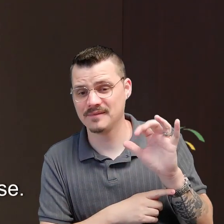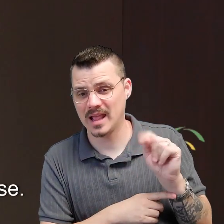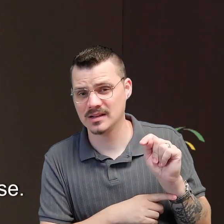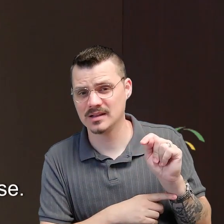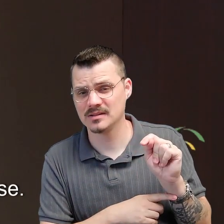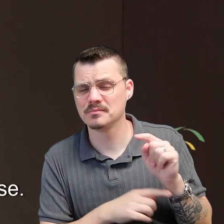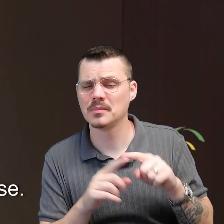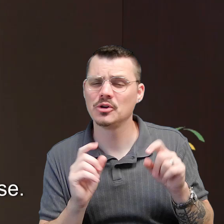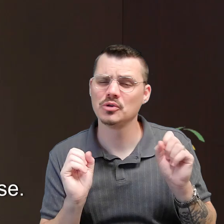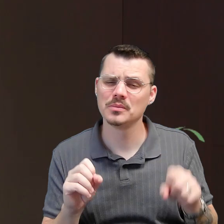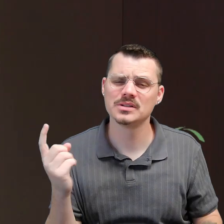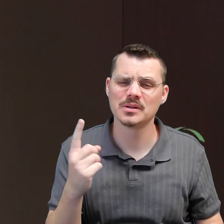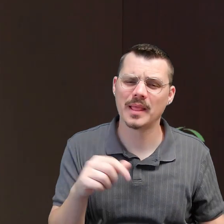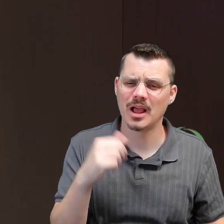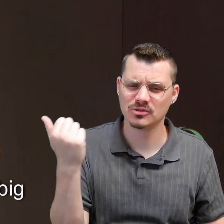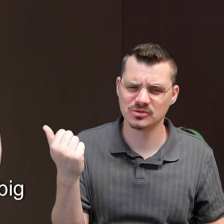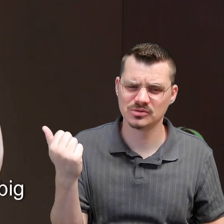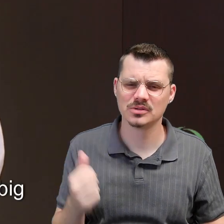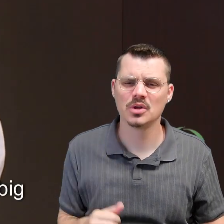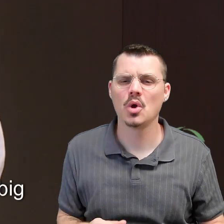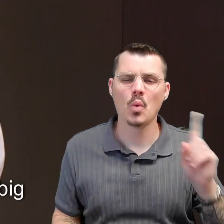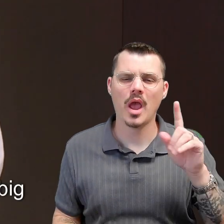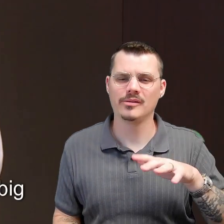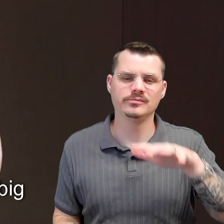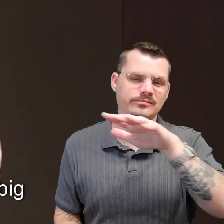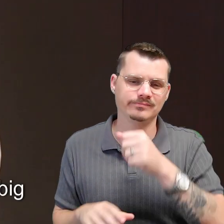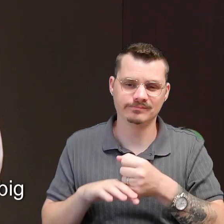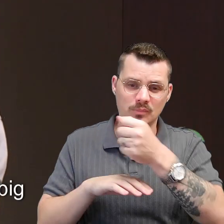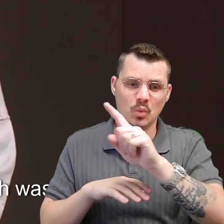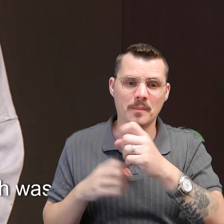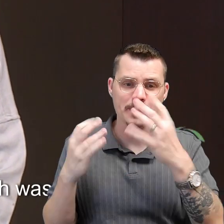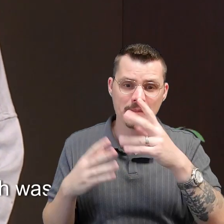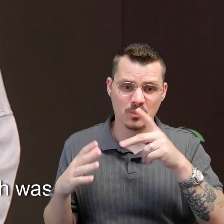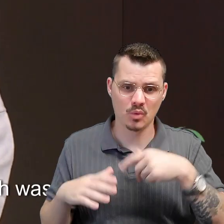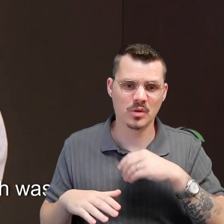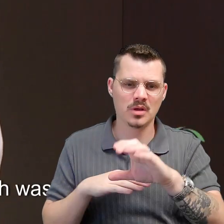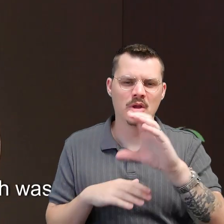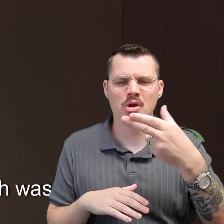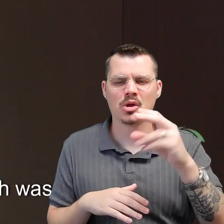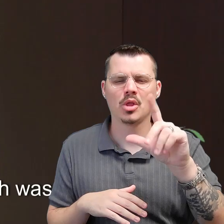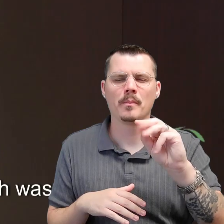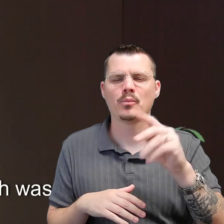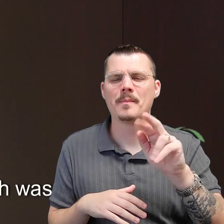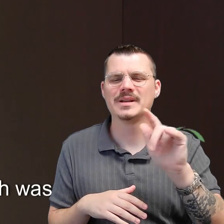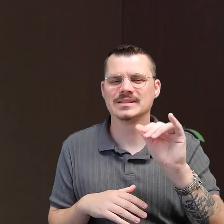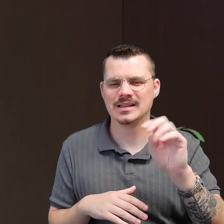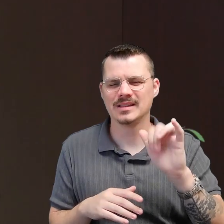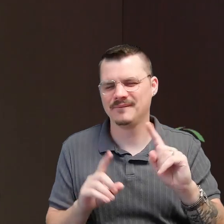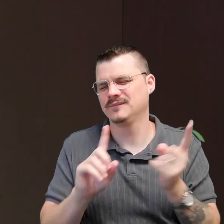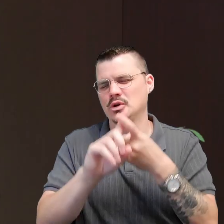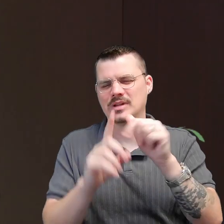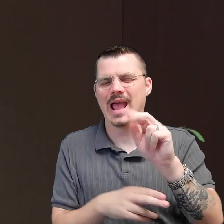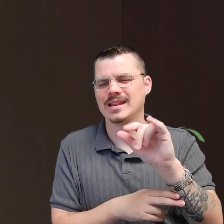effects, but it might have been something else. On the wards where everybody got big, gigantic doses of chlorpromazine, which was the